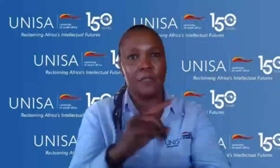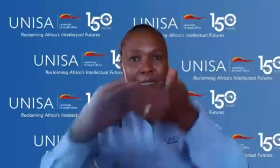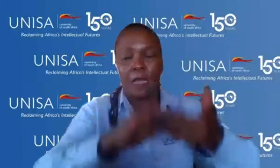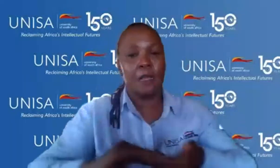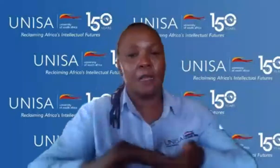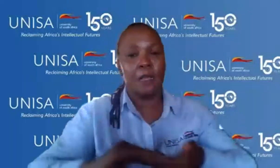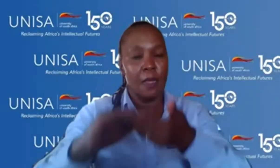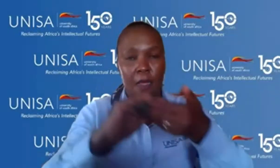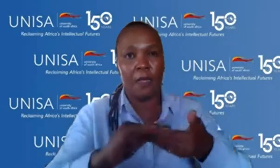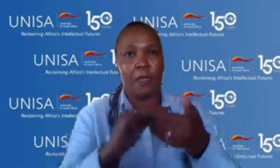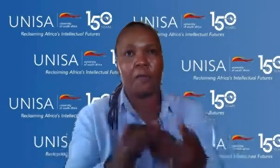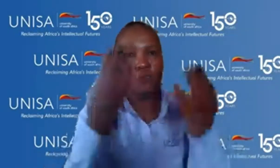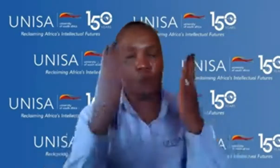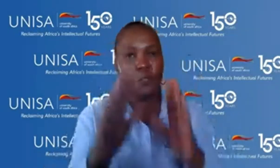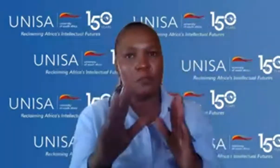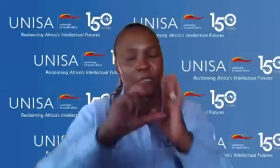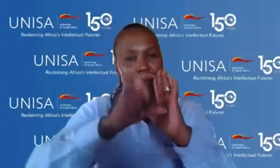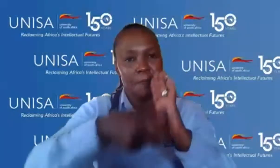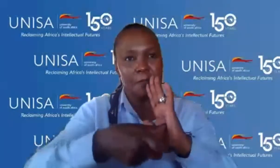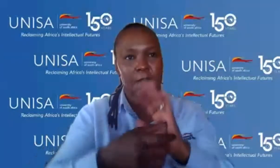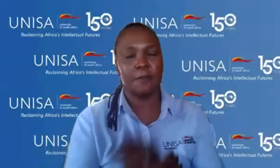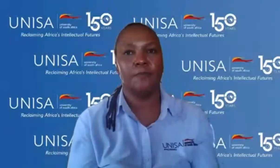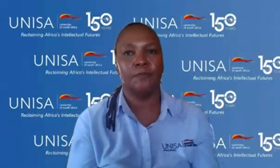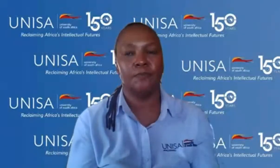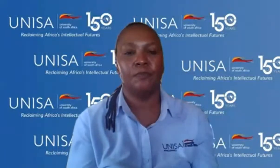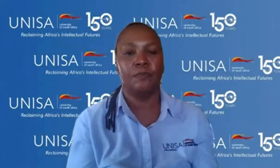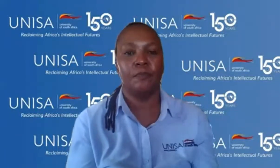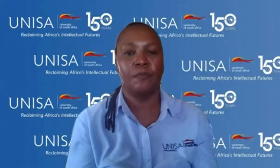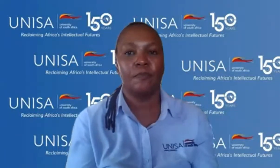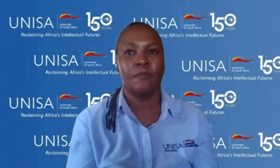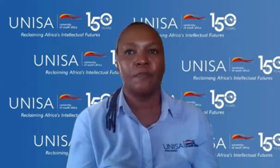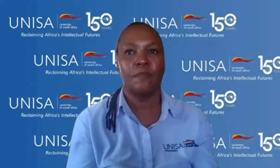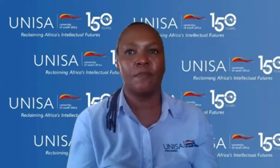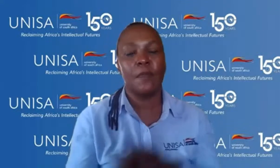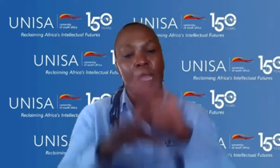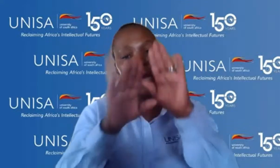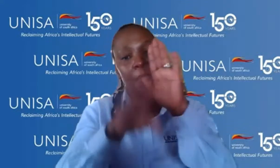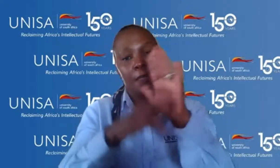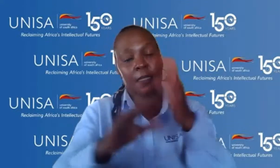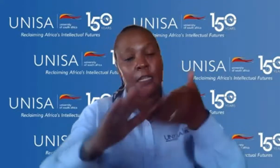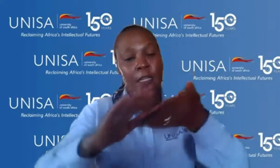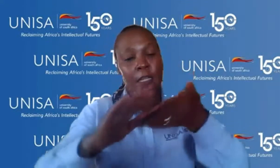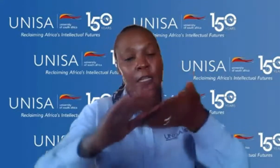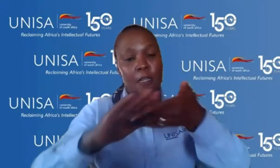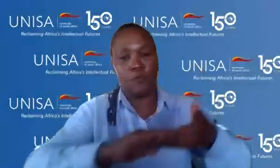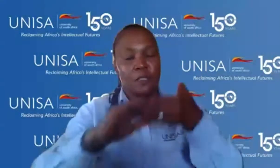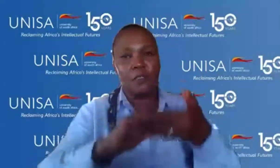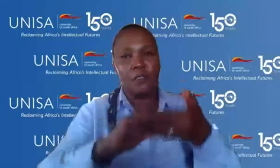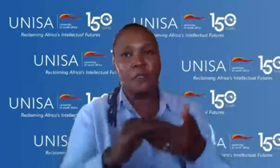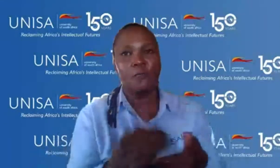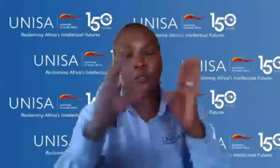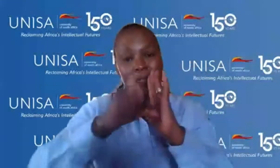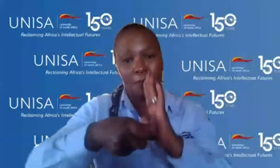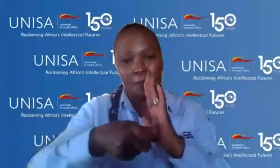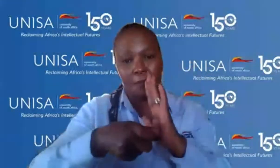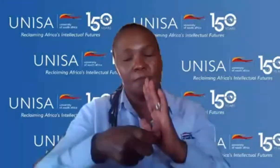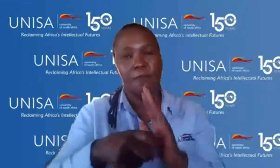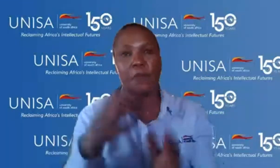for Students with Disabilities. And under Association for Students with Disabilities, we